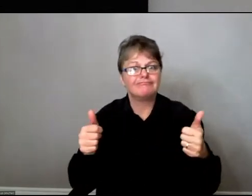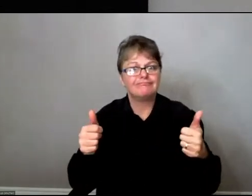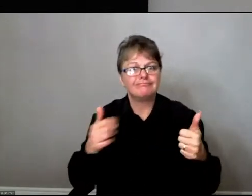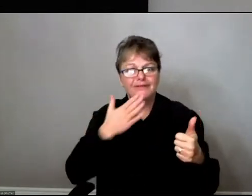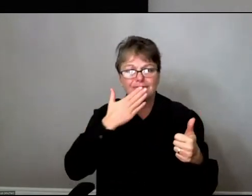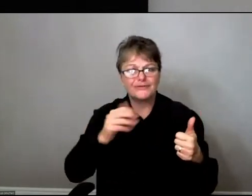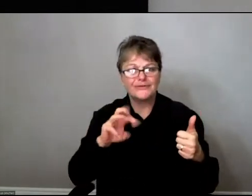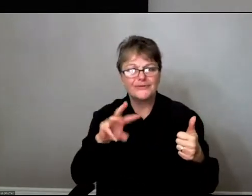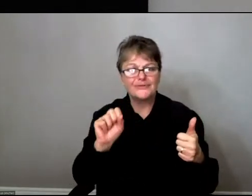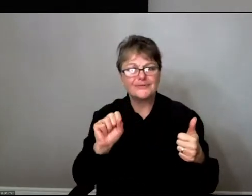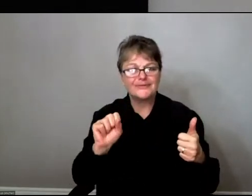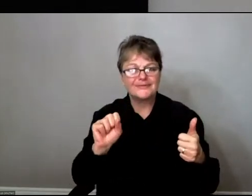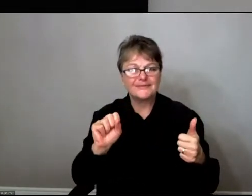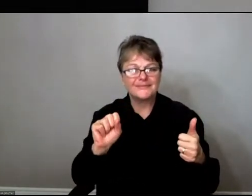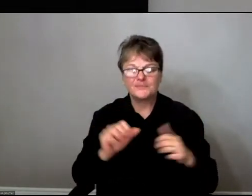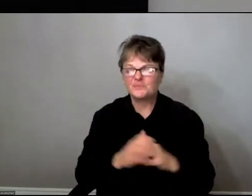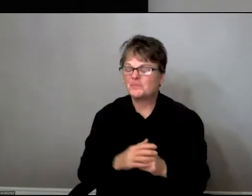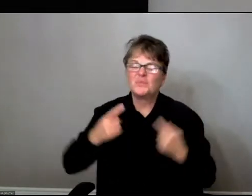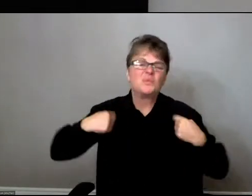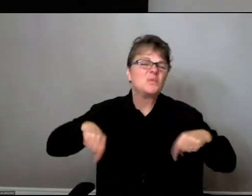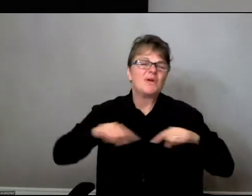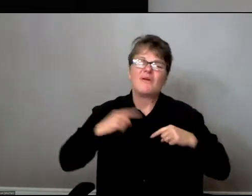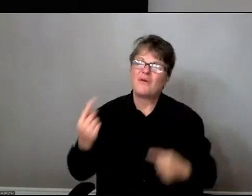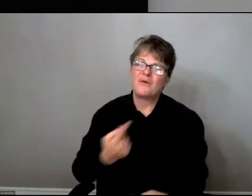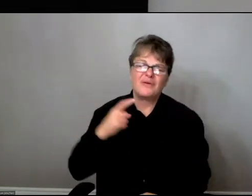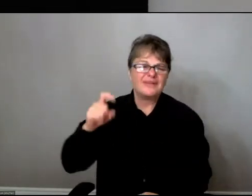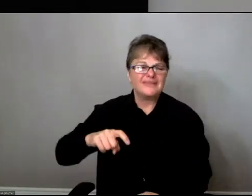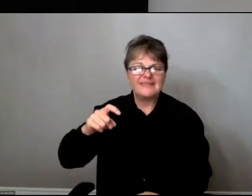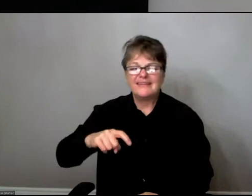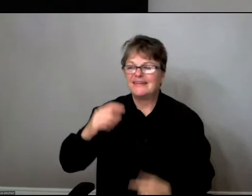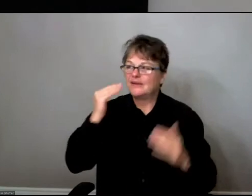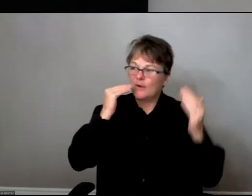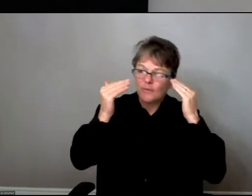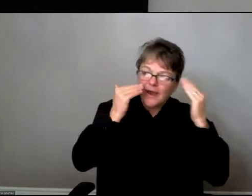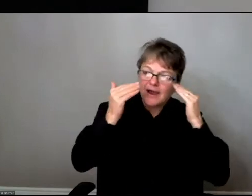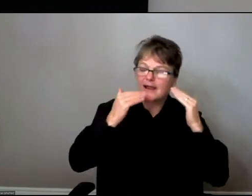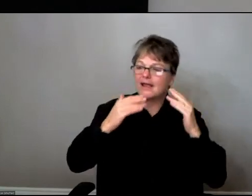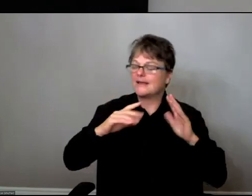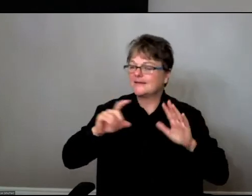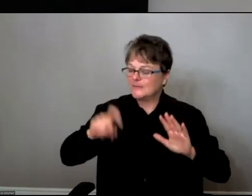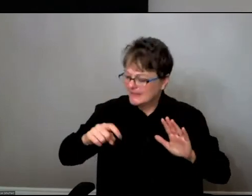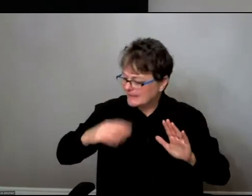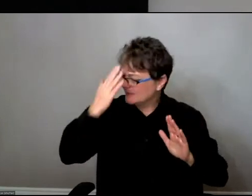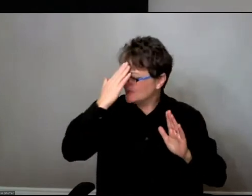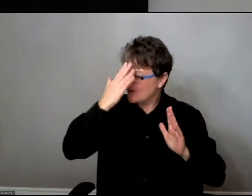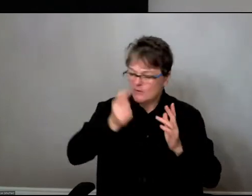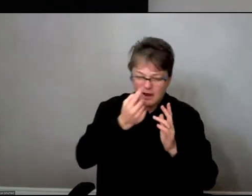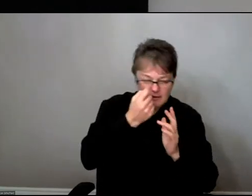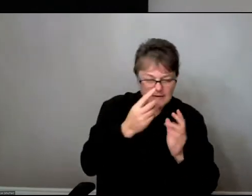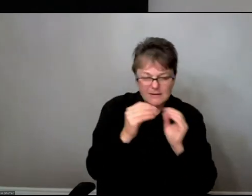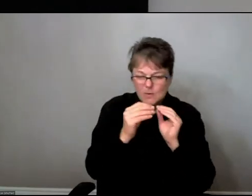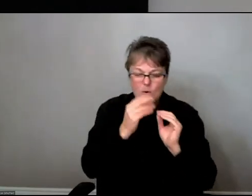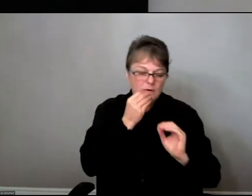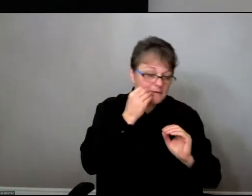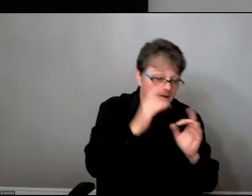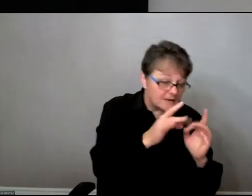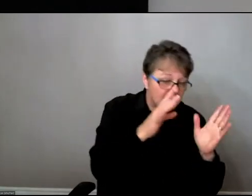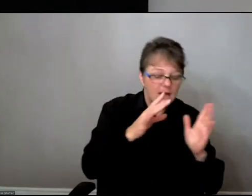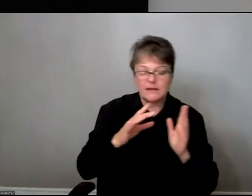We will always need awareness and education regarding domestic relationships and gender violence, but awareness is not